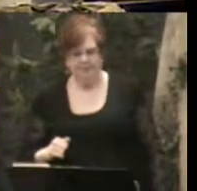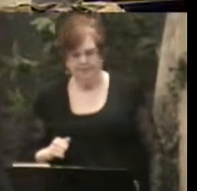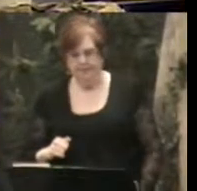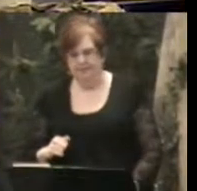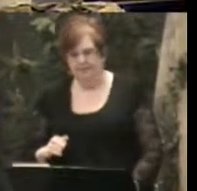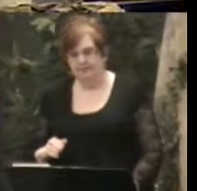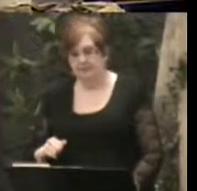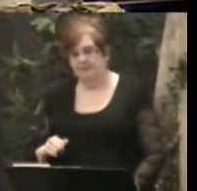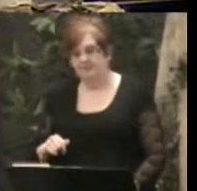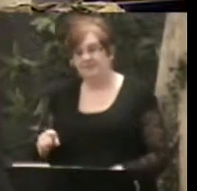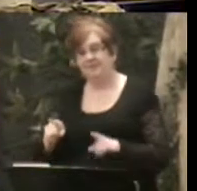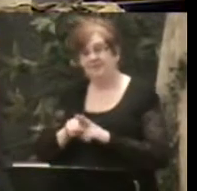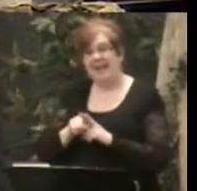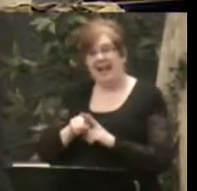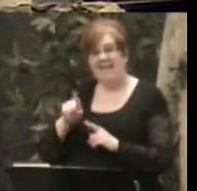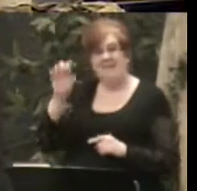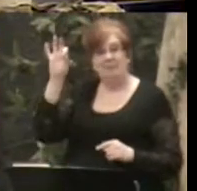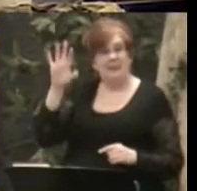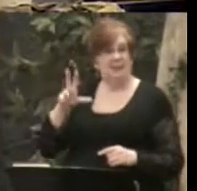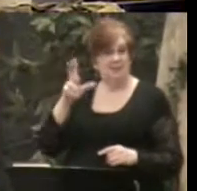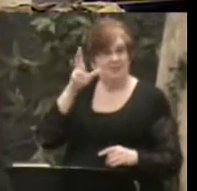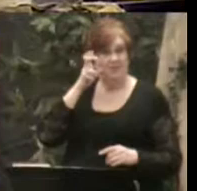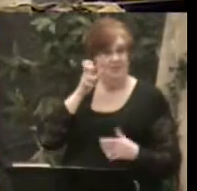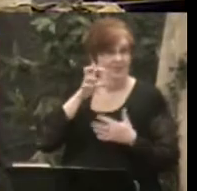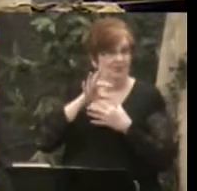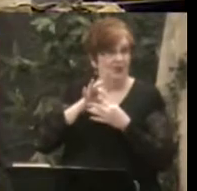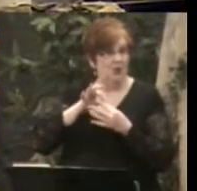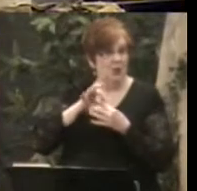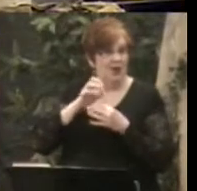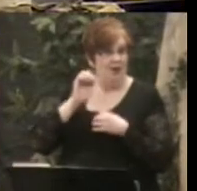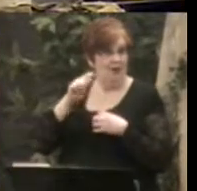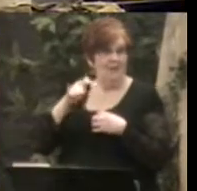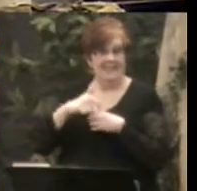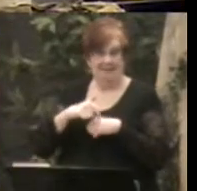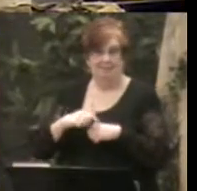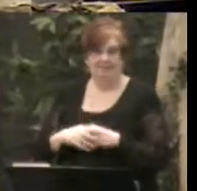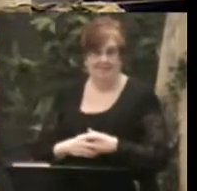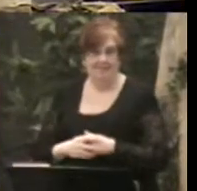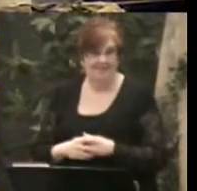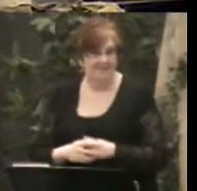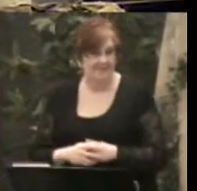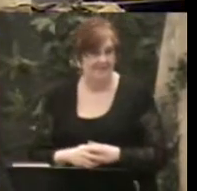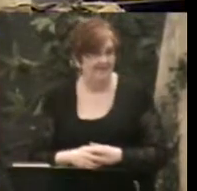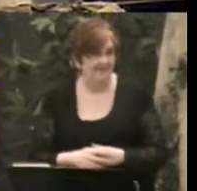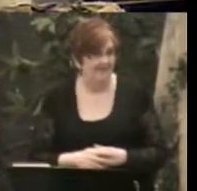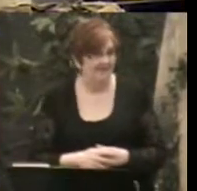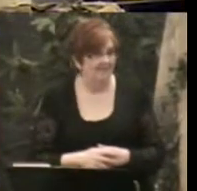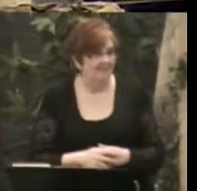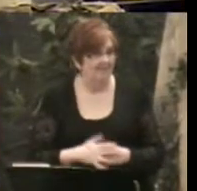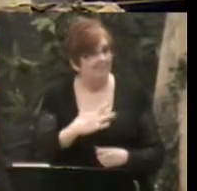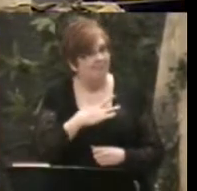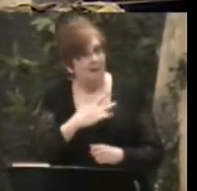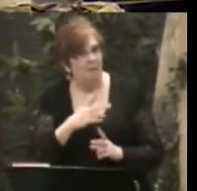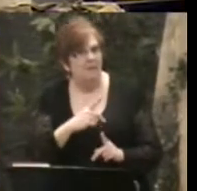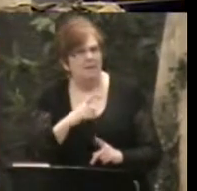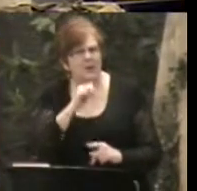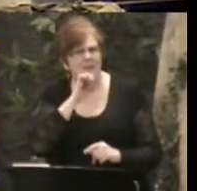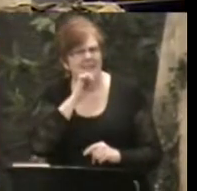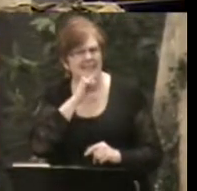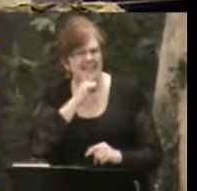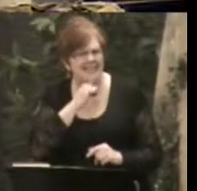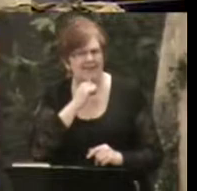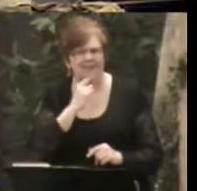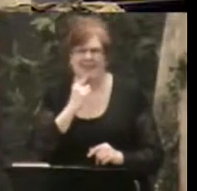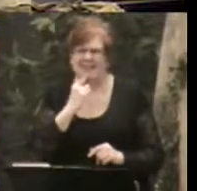As a pastor, I hear versions of this story all the time. Usually, it is people who have suffered a